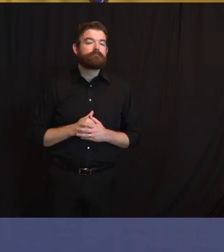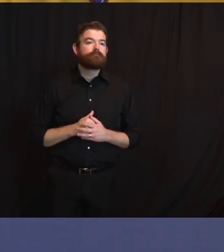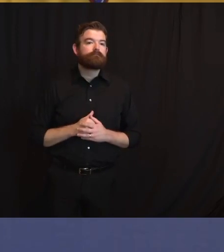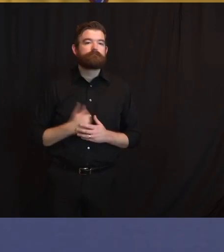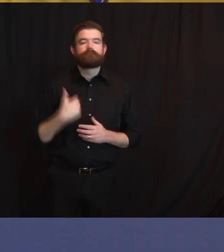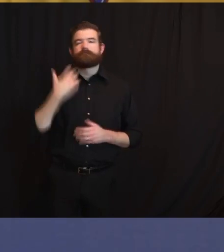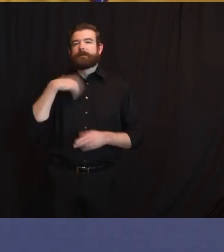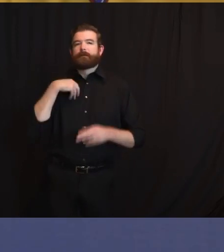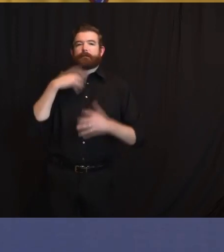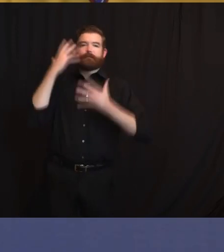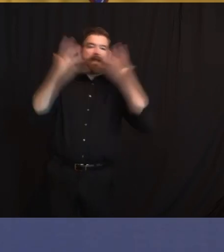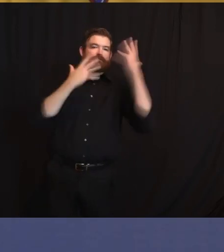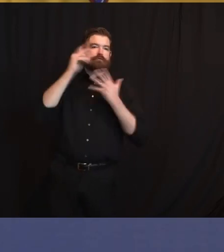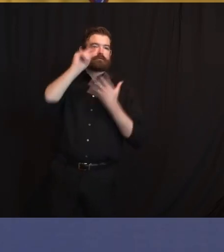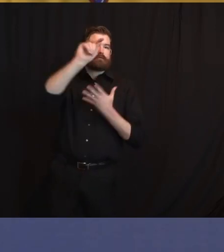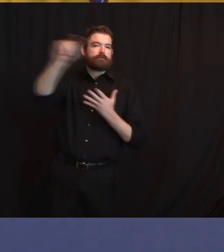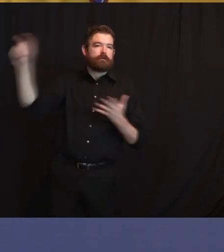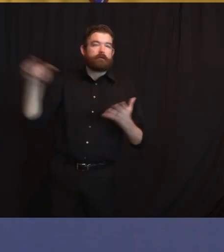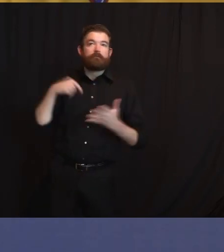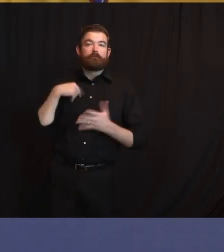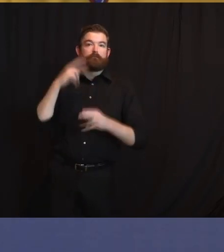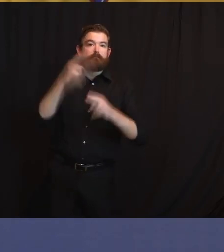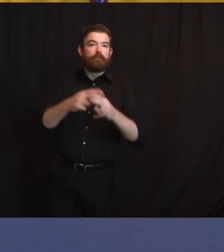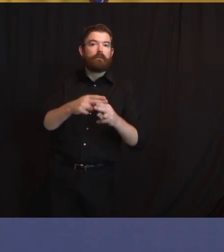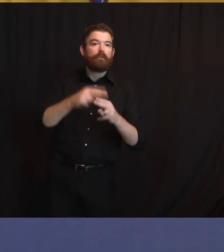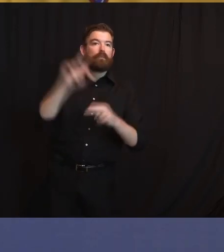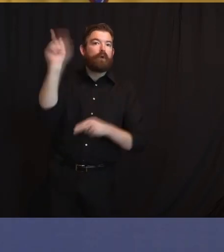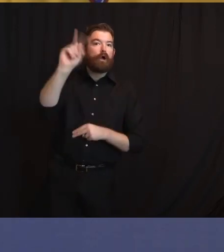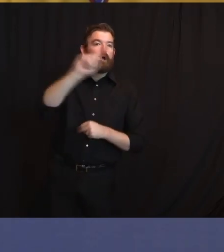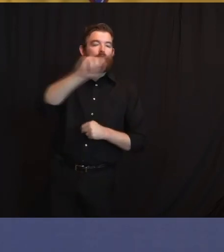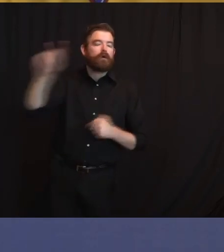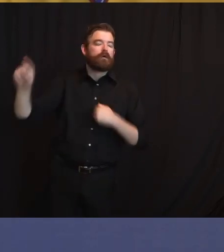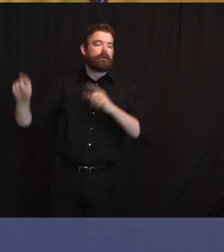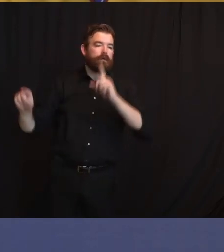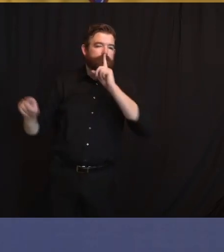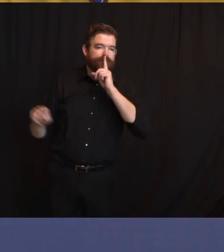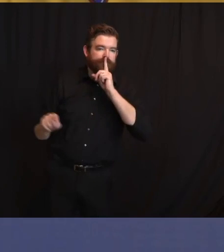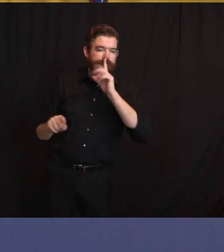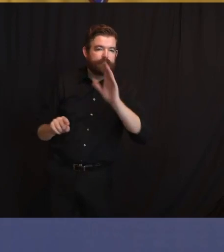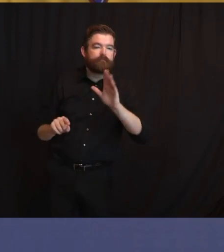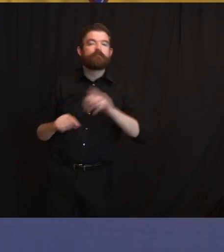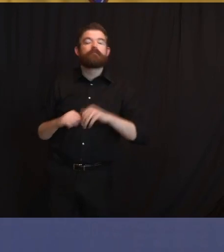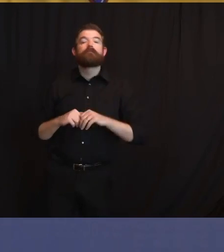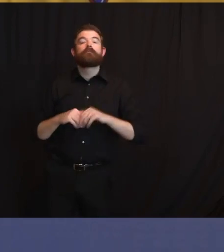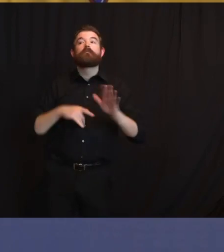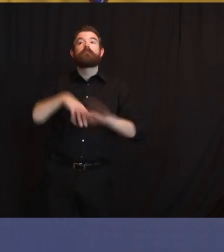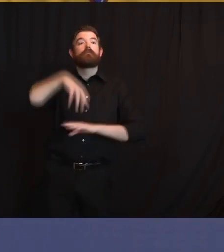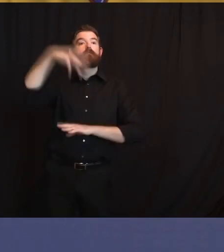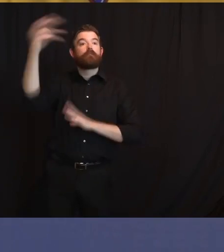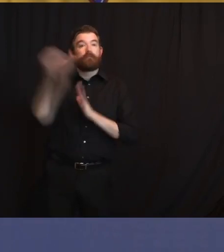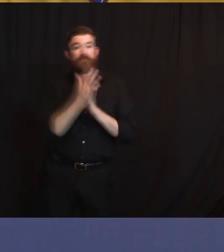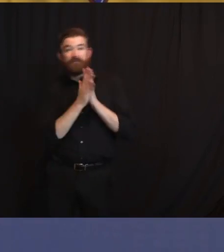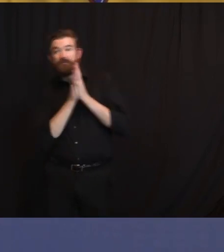are bars, and we all know them, even outdoors, where people are packed on top of each other. That's not the